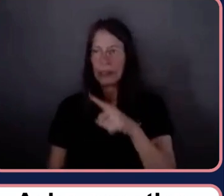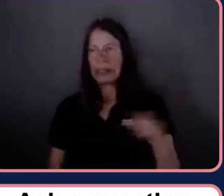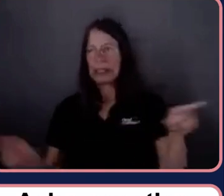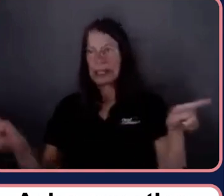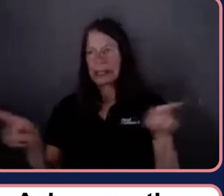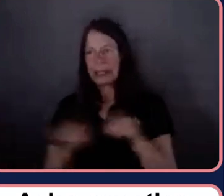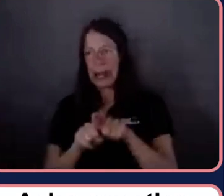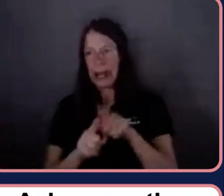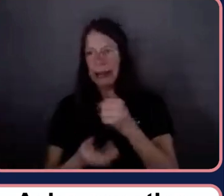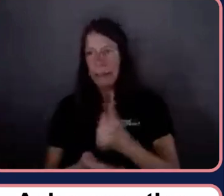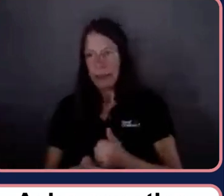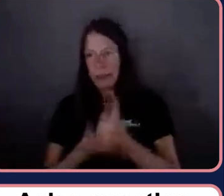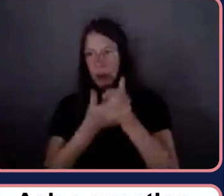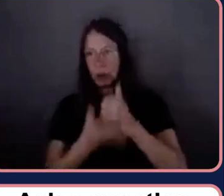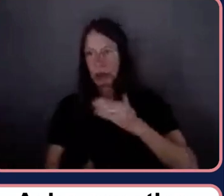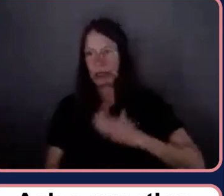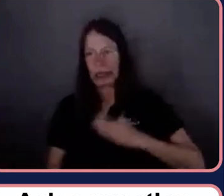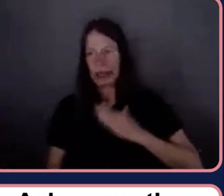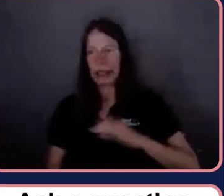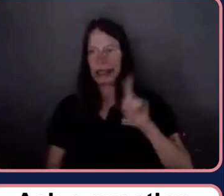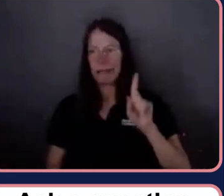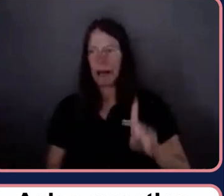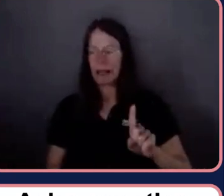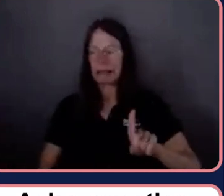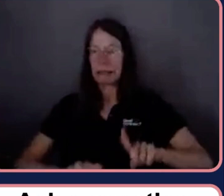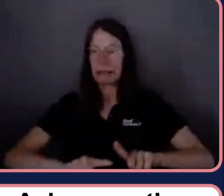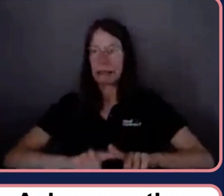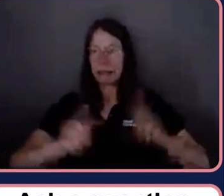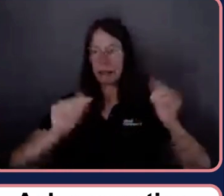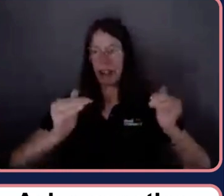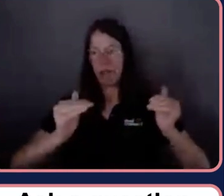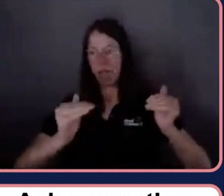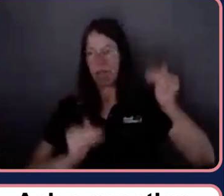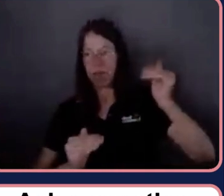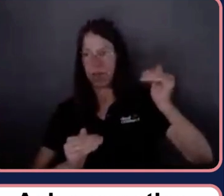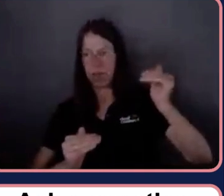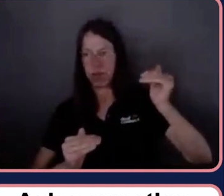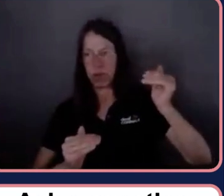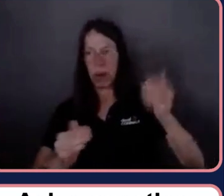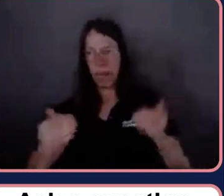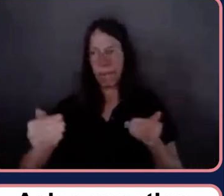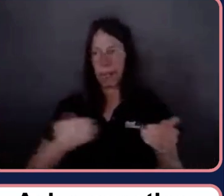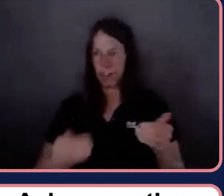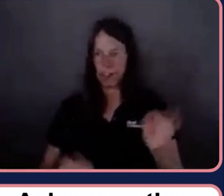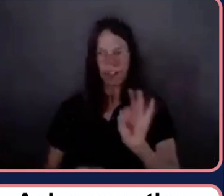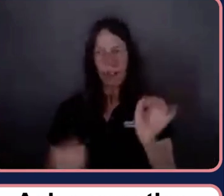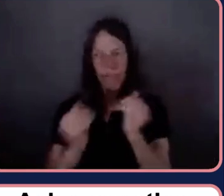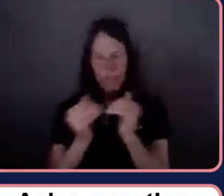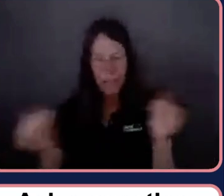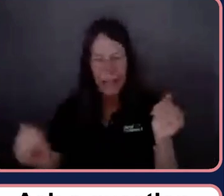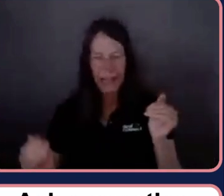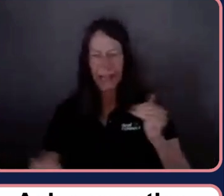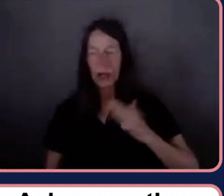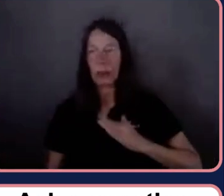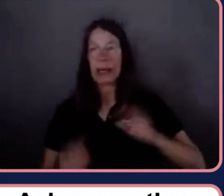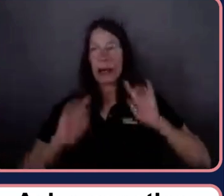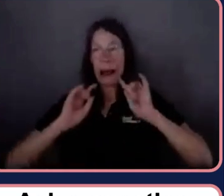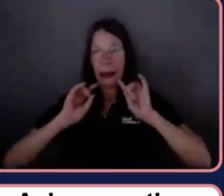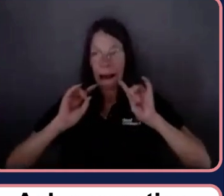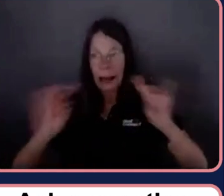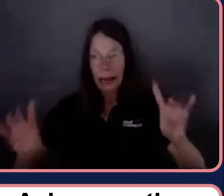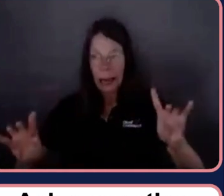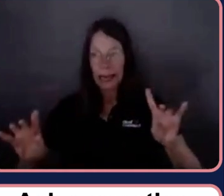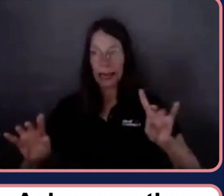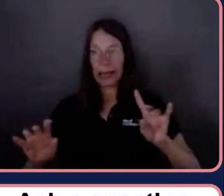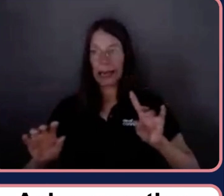different budgets. And so that's not fair. And what we want is a transparent process that's also fair. So what we're talking